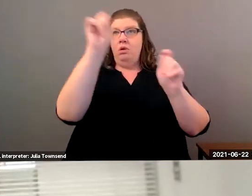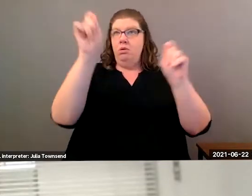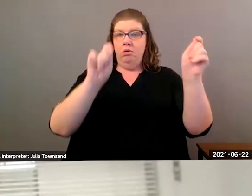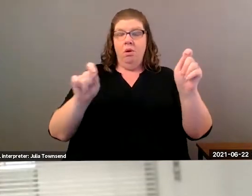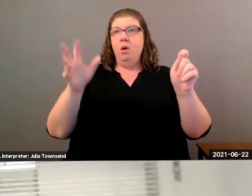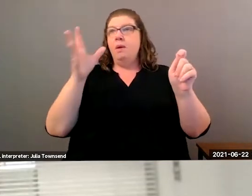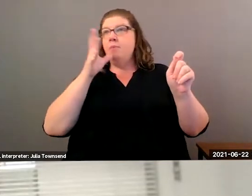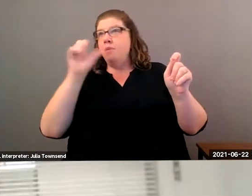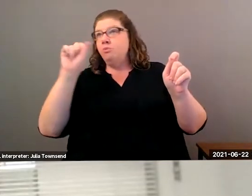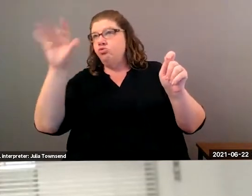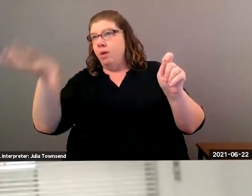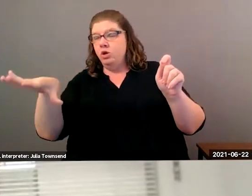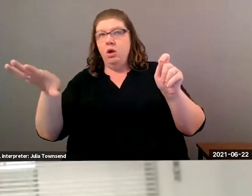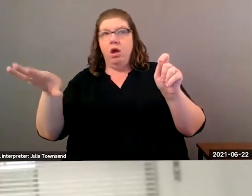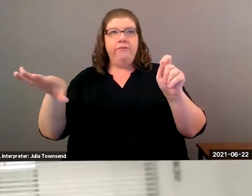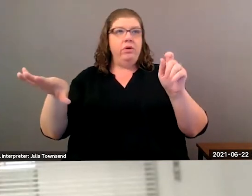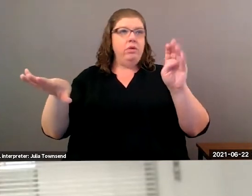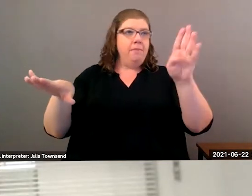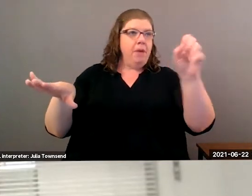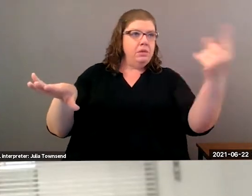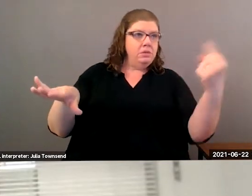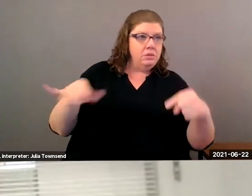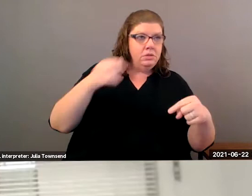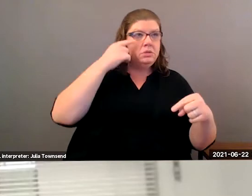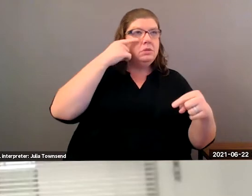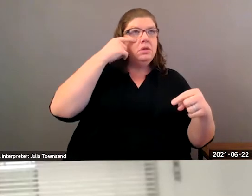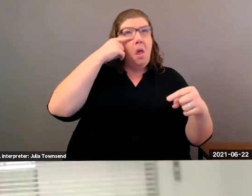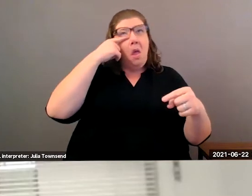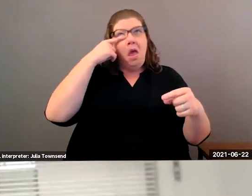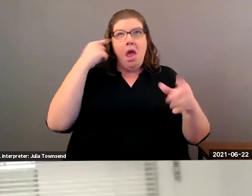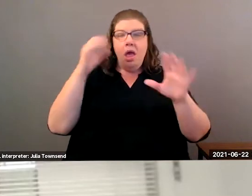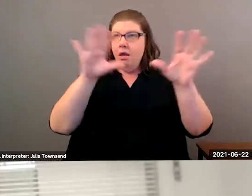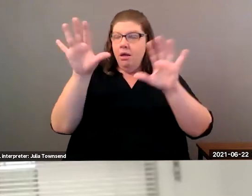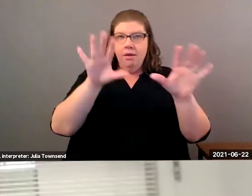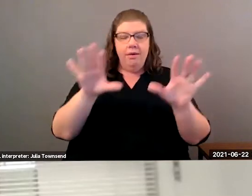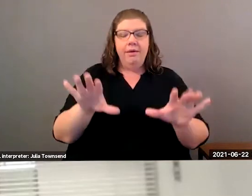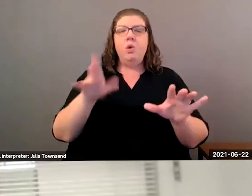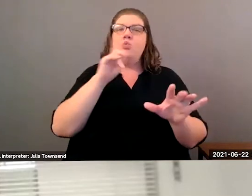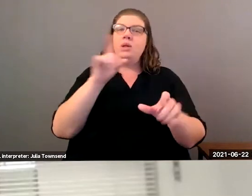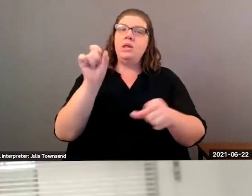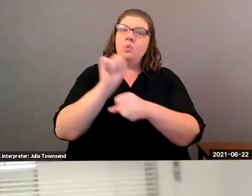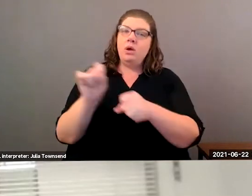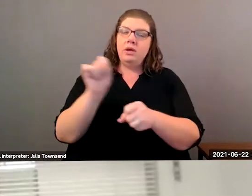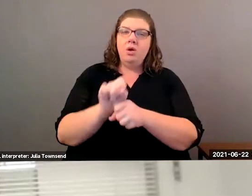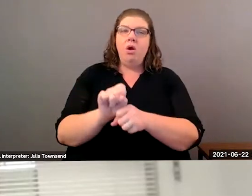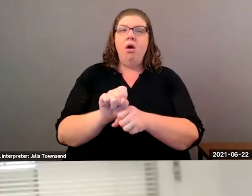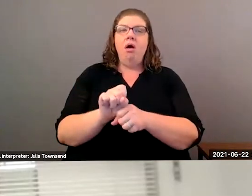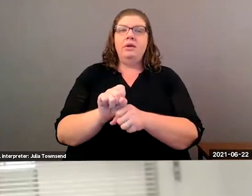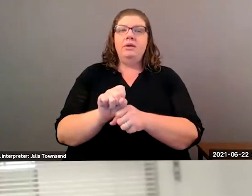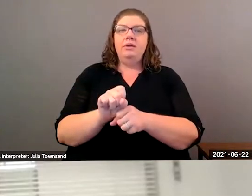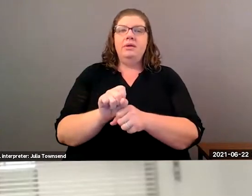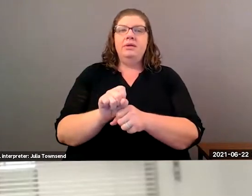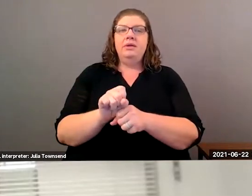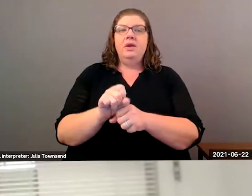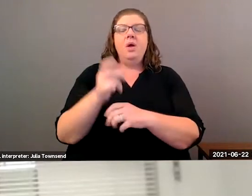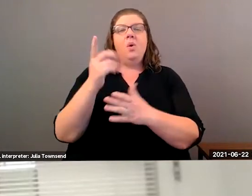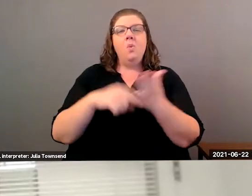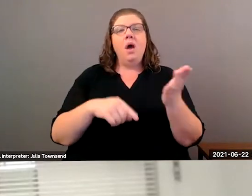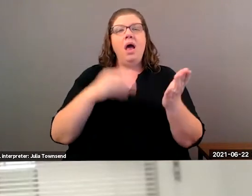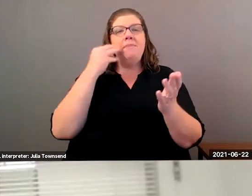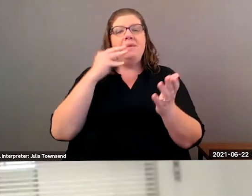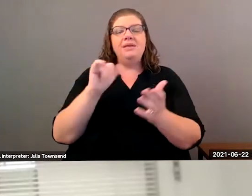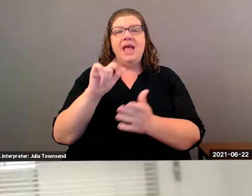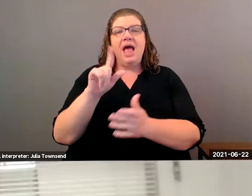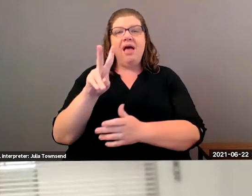off, please make sure the bus comes back, and just really working on what Ms. Alvarez was talking about